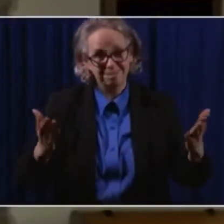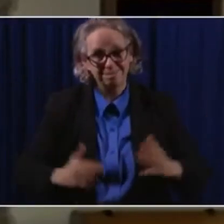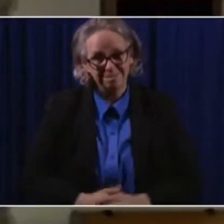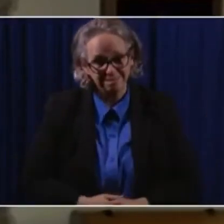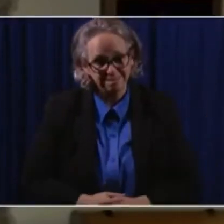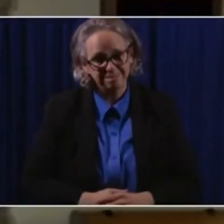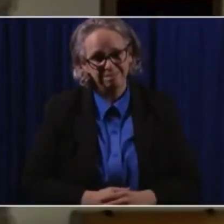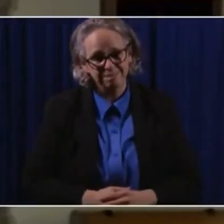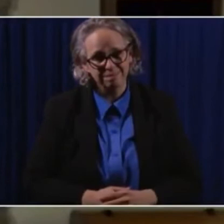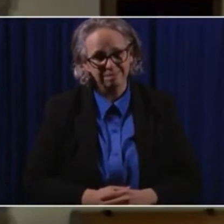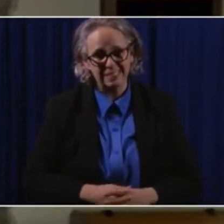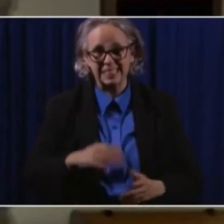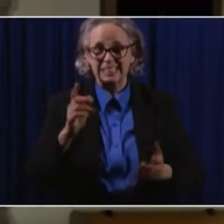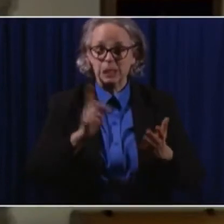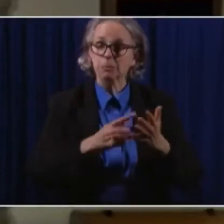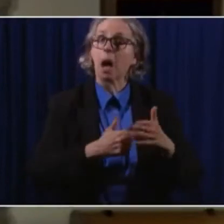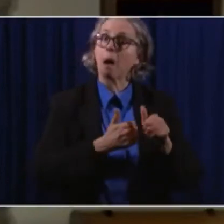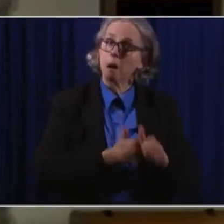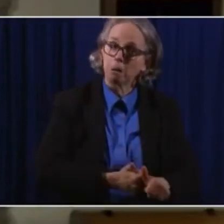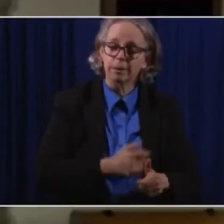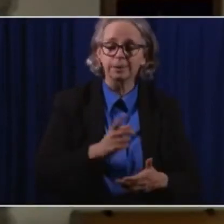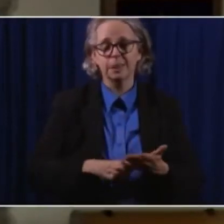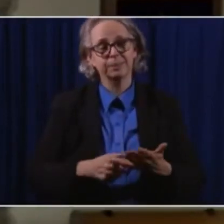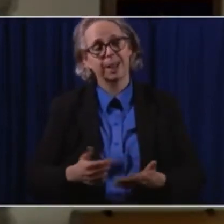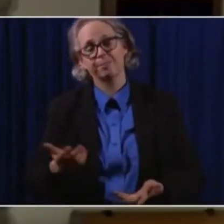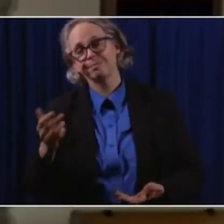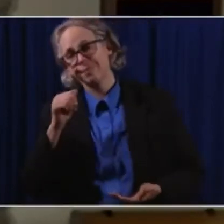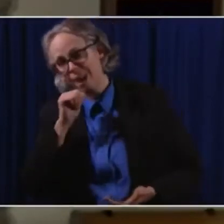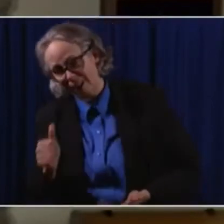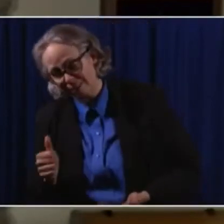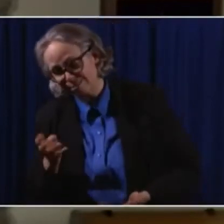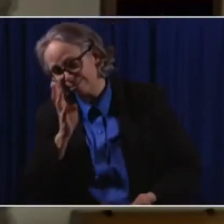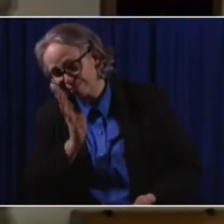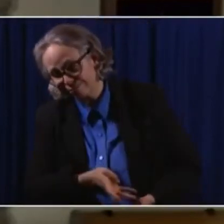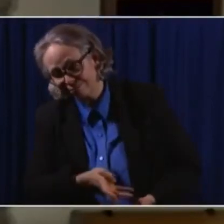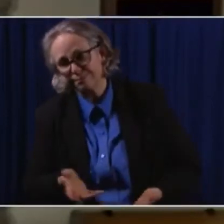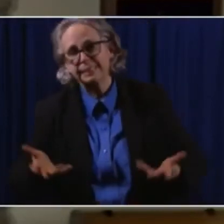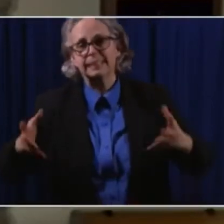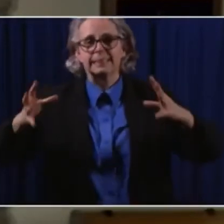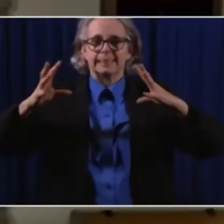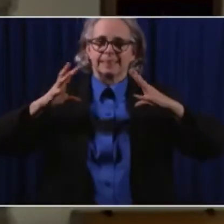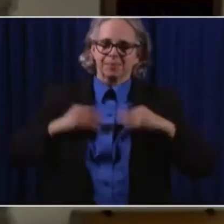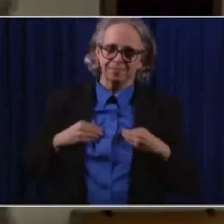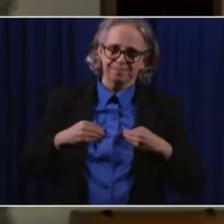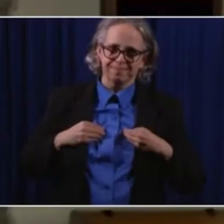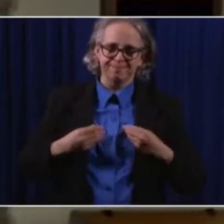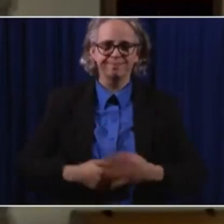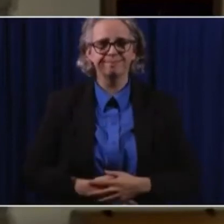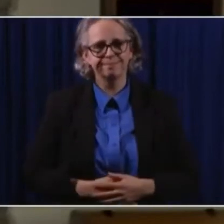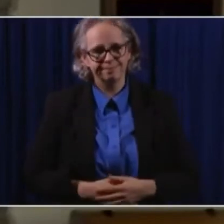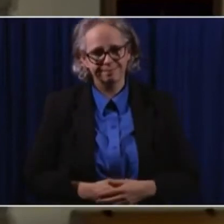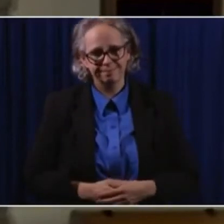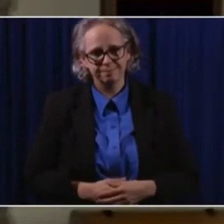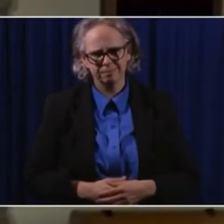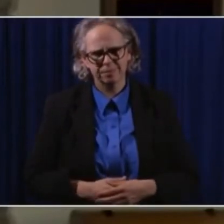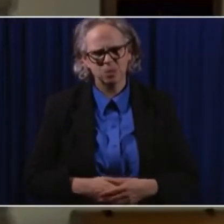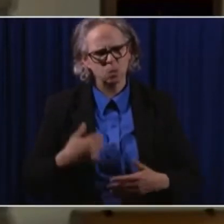you know, people listen more than they do other times. But, you know, that's the message. It's pretty